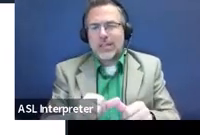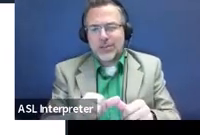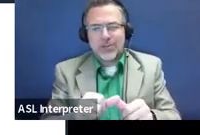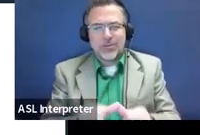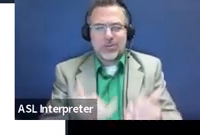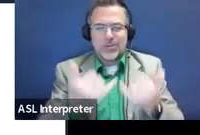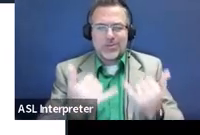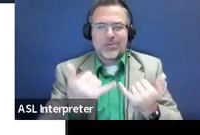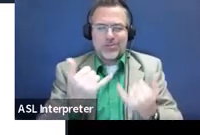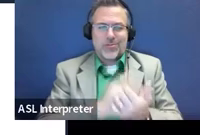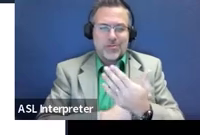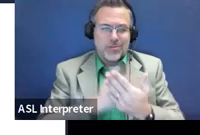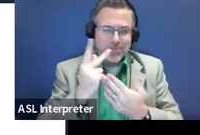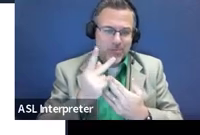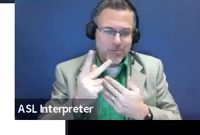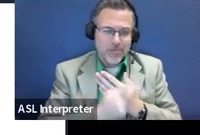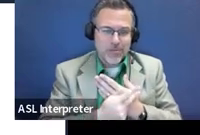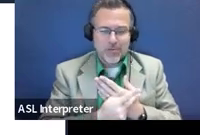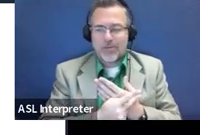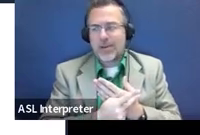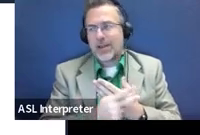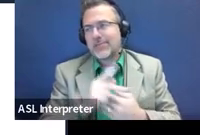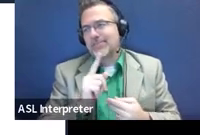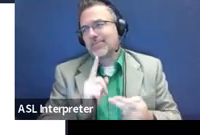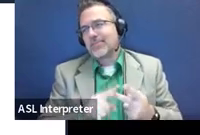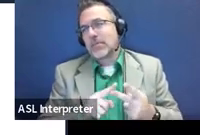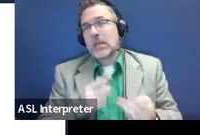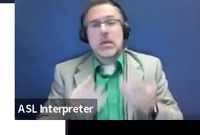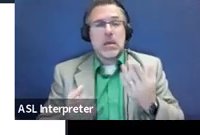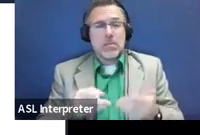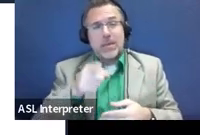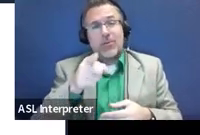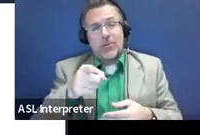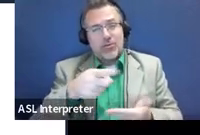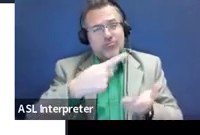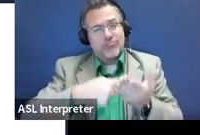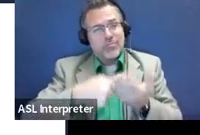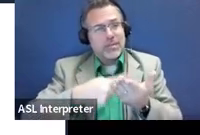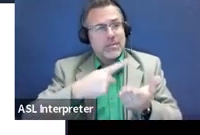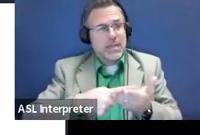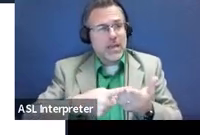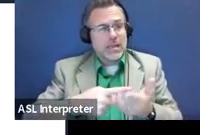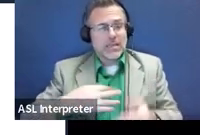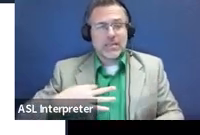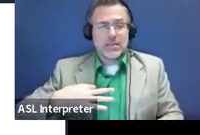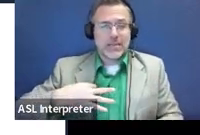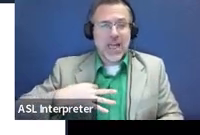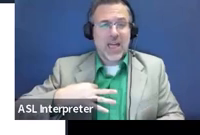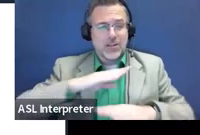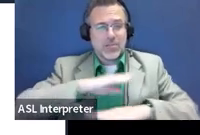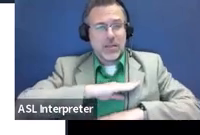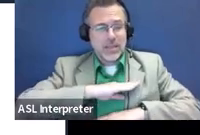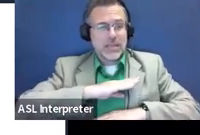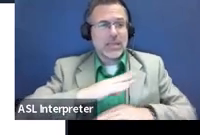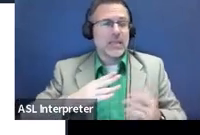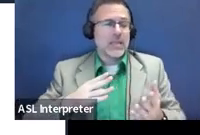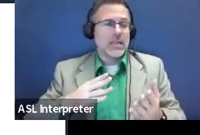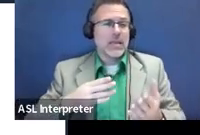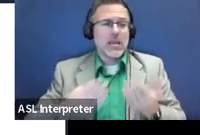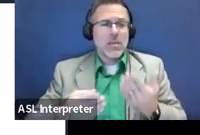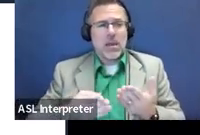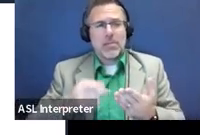changing the program. Maybe you discussed eligibility. Maybe you were thinking about a different eligibility category